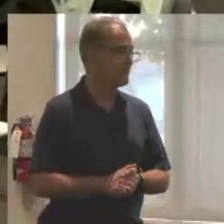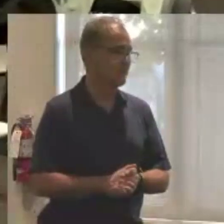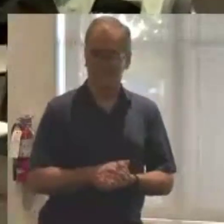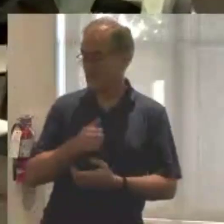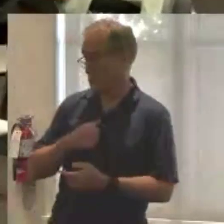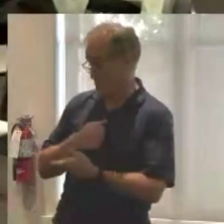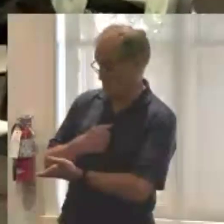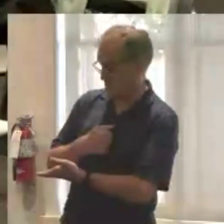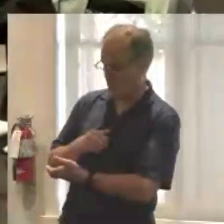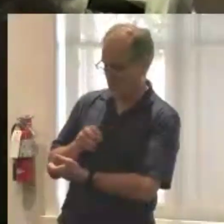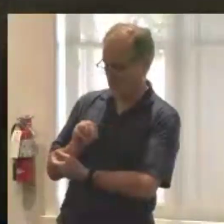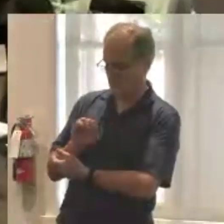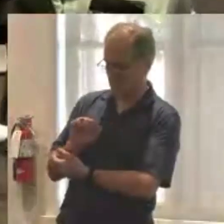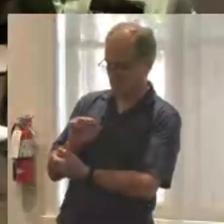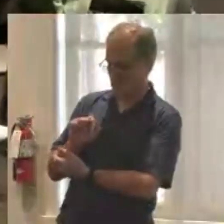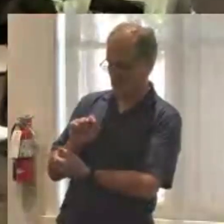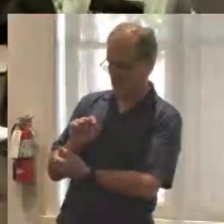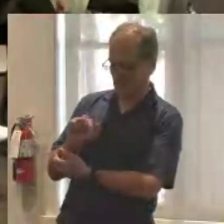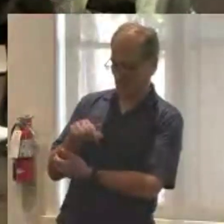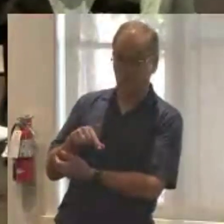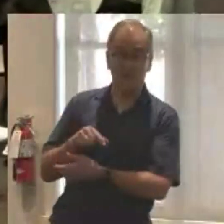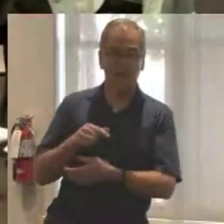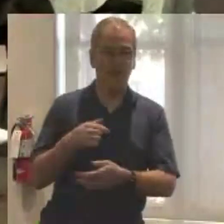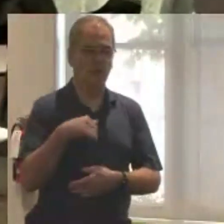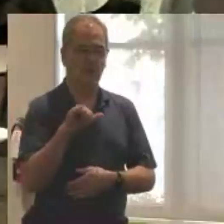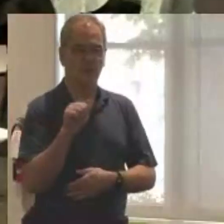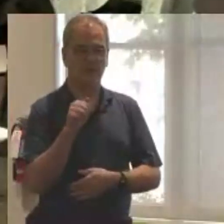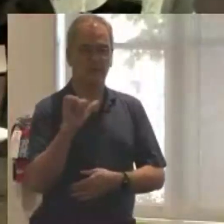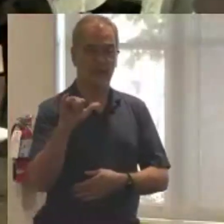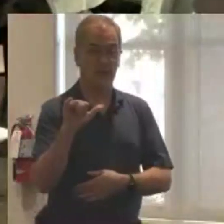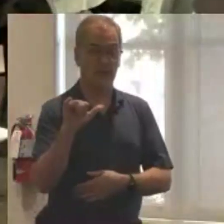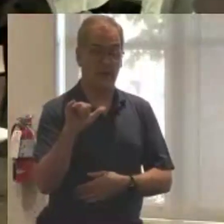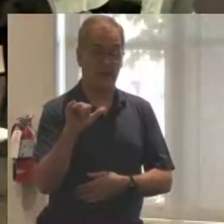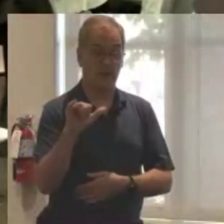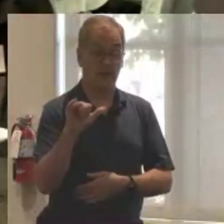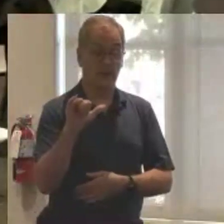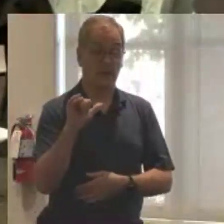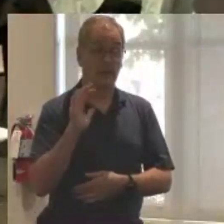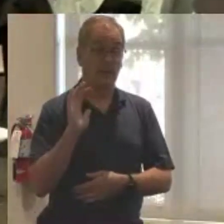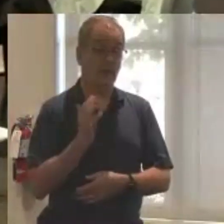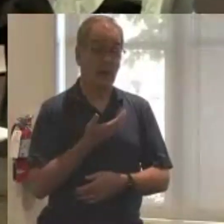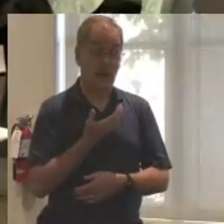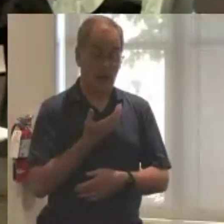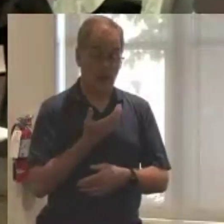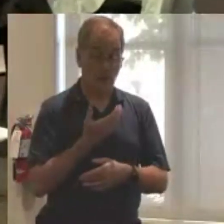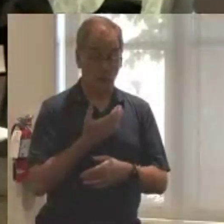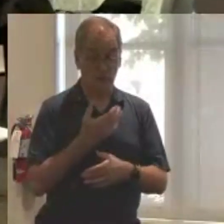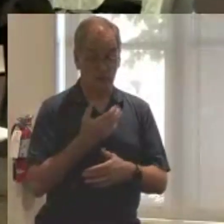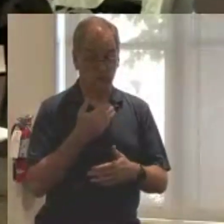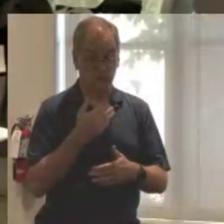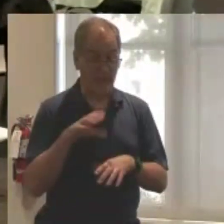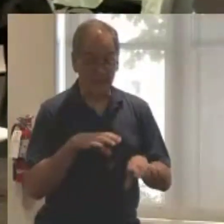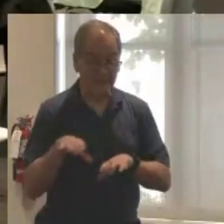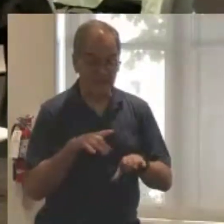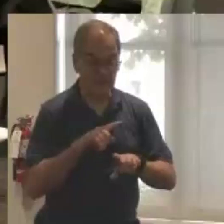Yes, sorry. That's right. Mijan, please. So for us at Yay, we use a lot of different innovative practices to use to engage hard to reach youth.